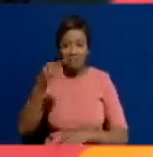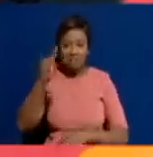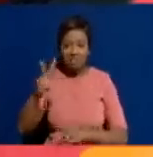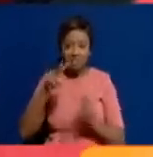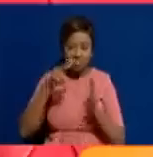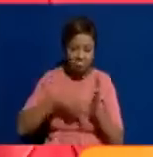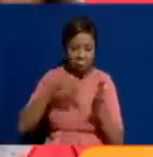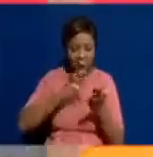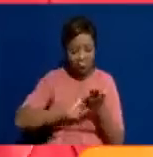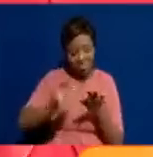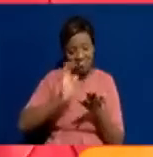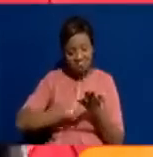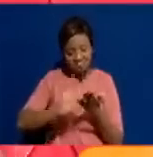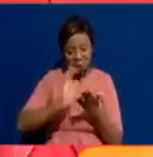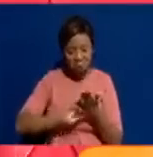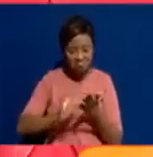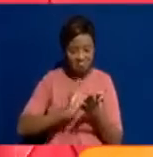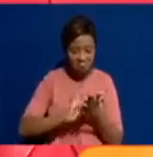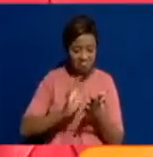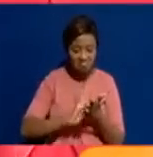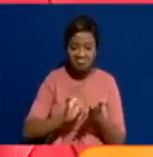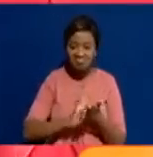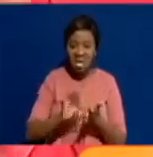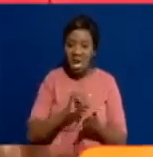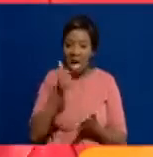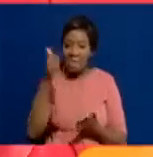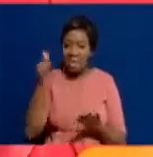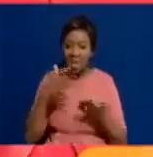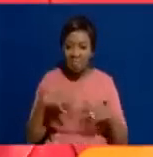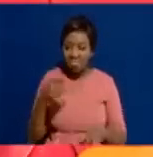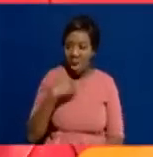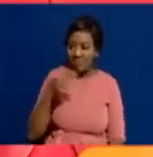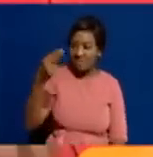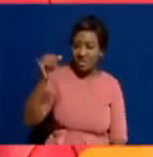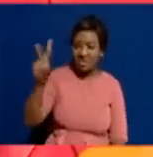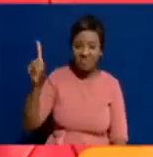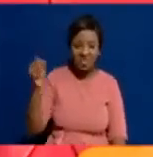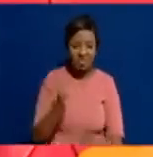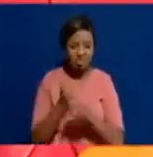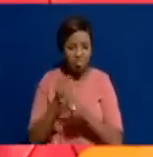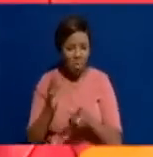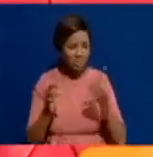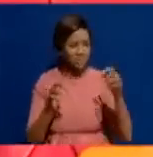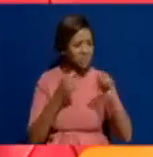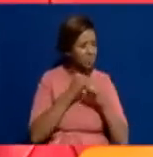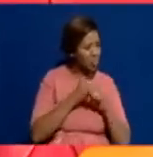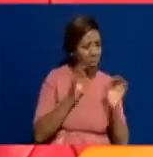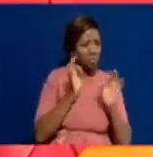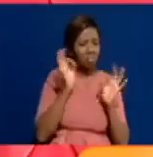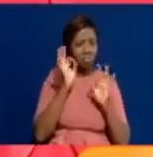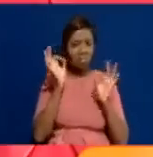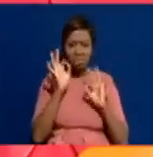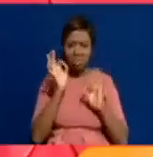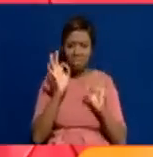Just looking at some of what my other HIV people were out creating content around.